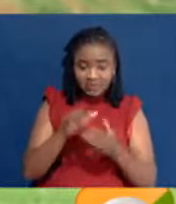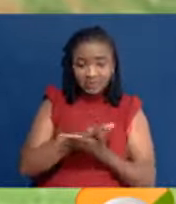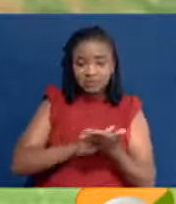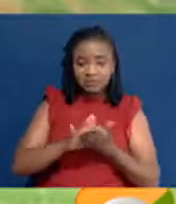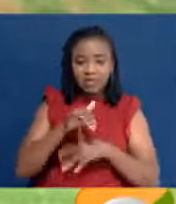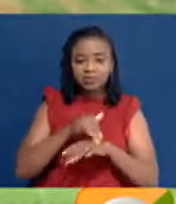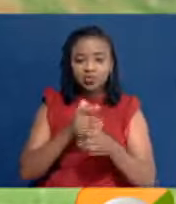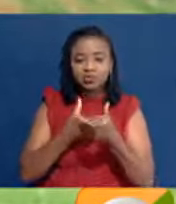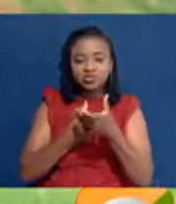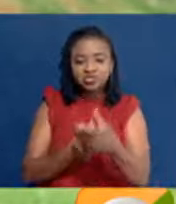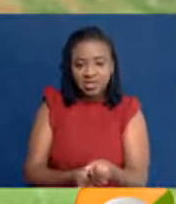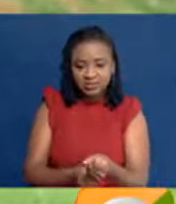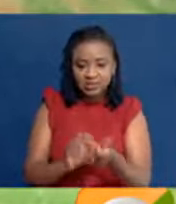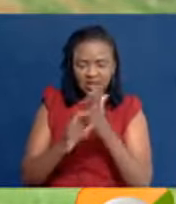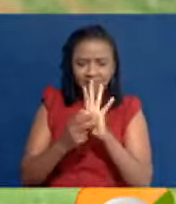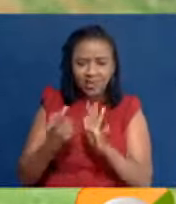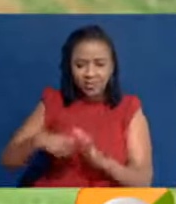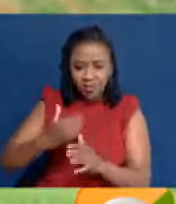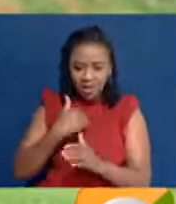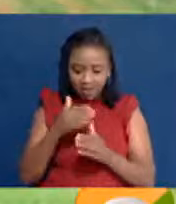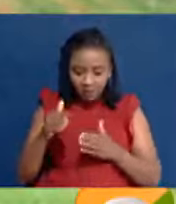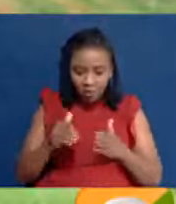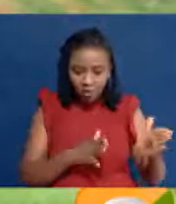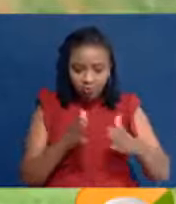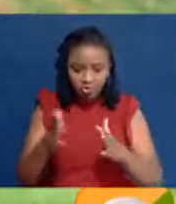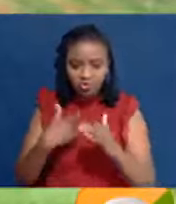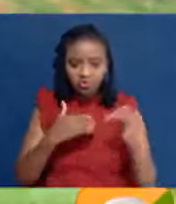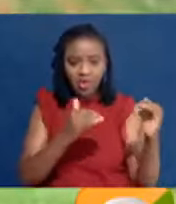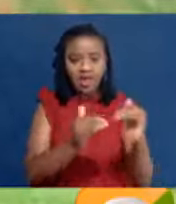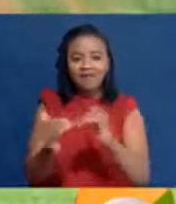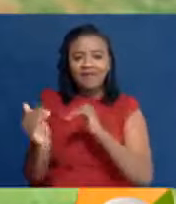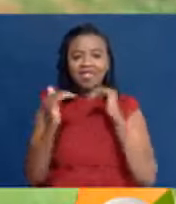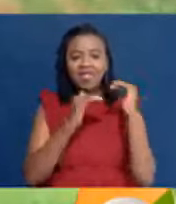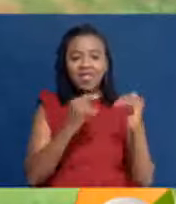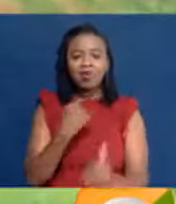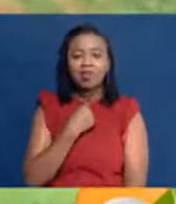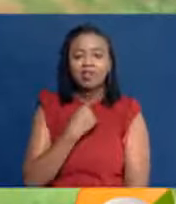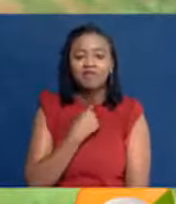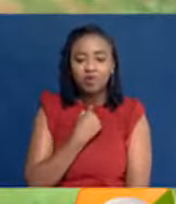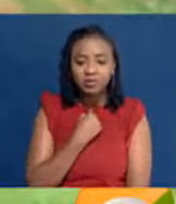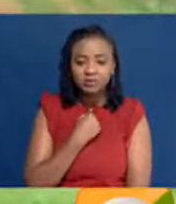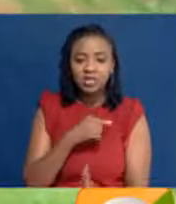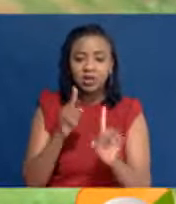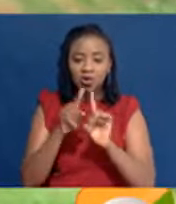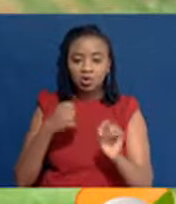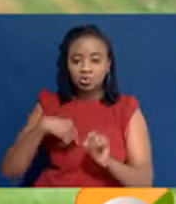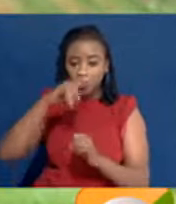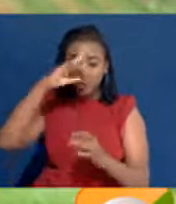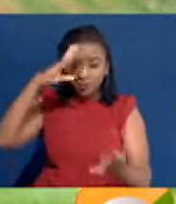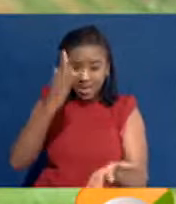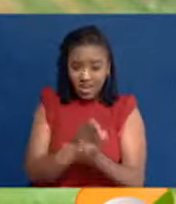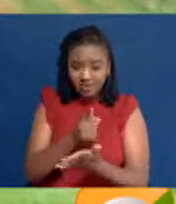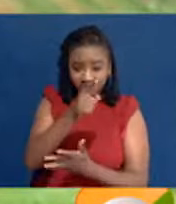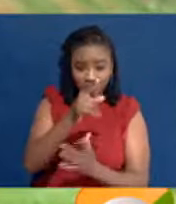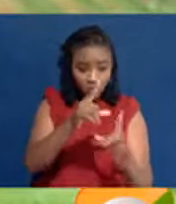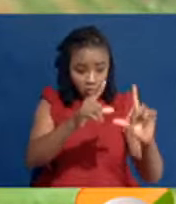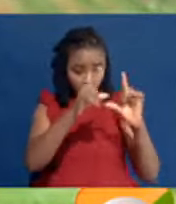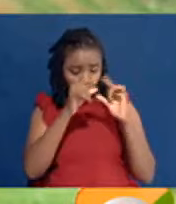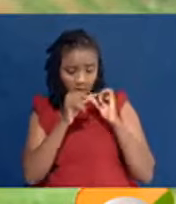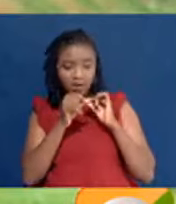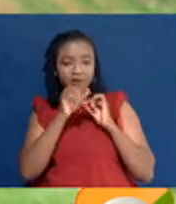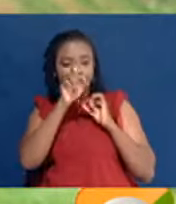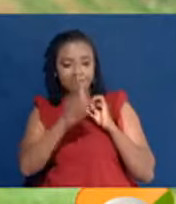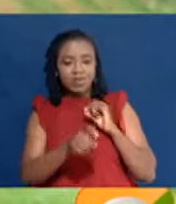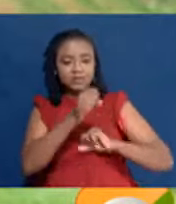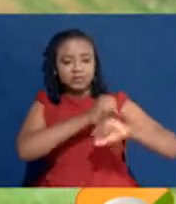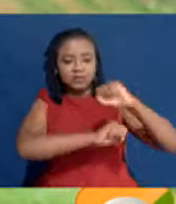all we have. We have that platform where we have equal voice and we trust that what you say, you will do. We have to,